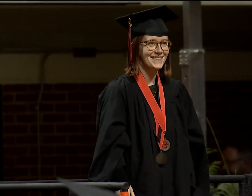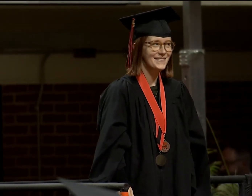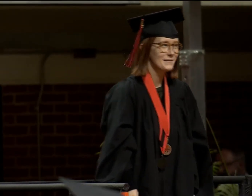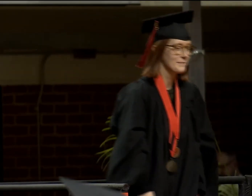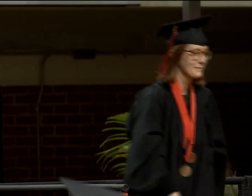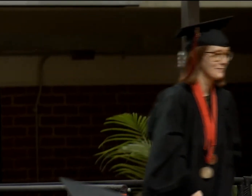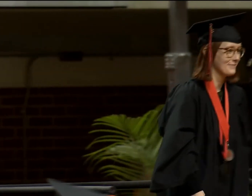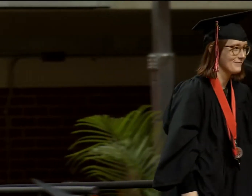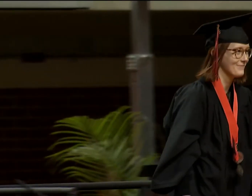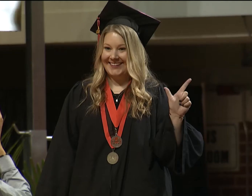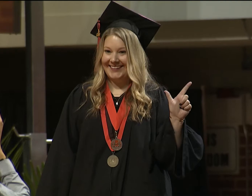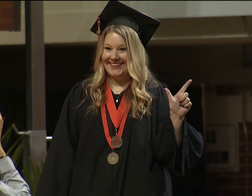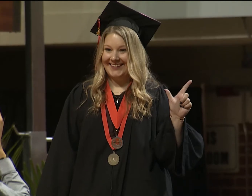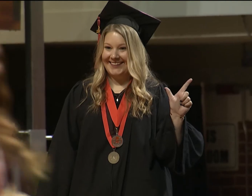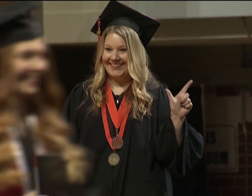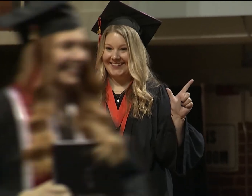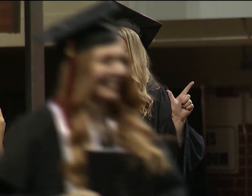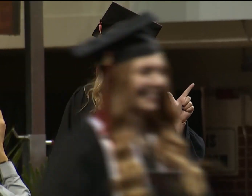Allison Kelsey.